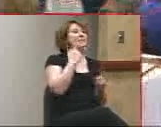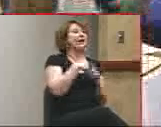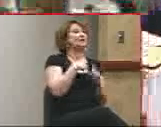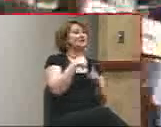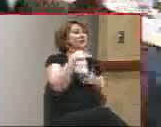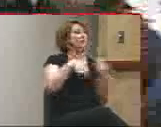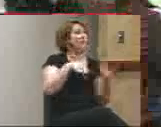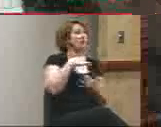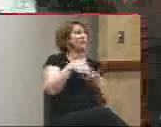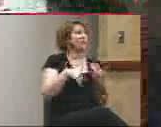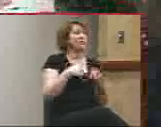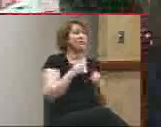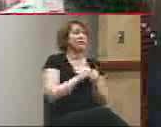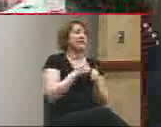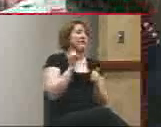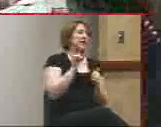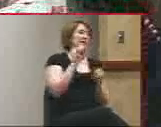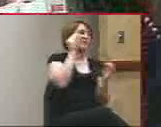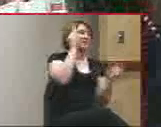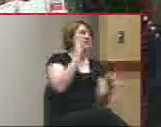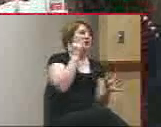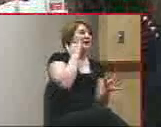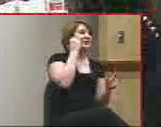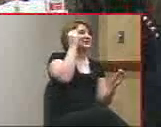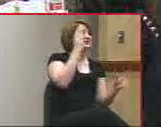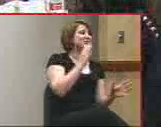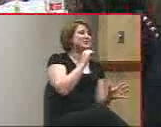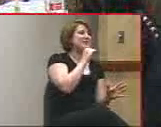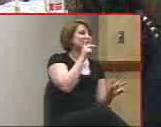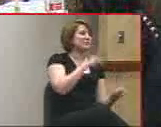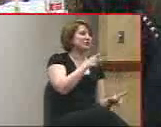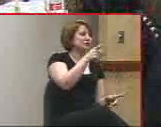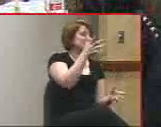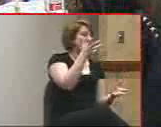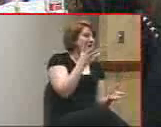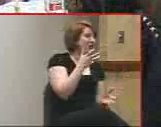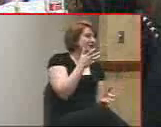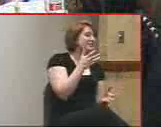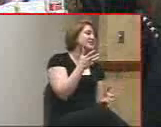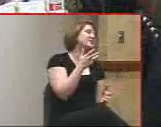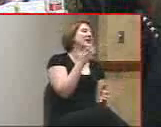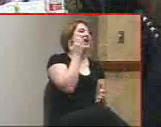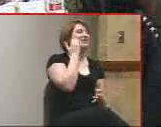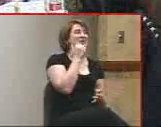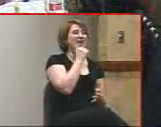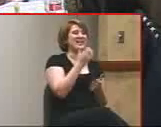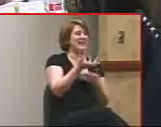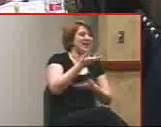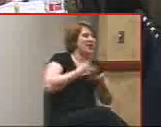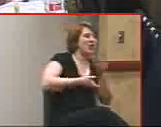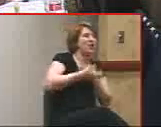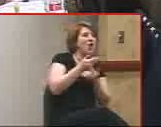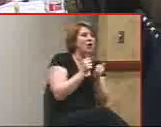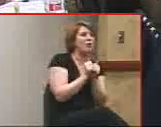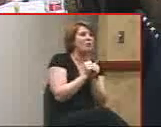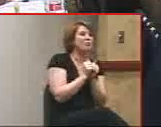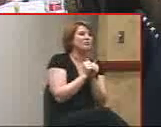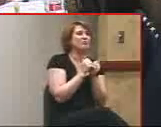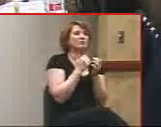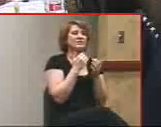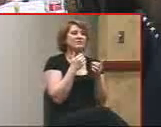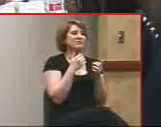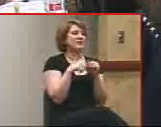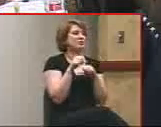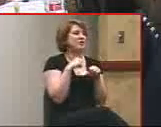with, you know, if the teacher Right. isn't the one that she maybe wants, if they're not getting along or whatever, you know, kind of relationship, there's a couple